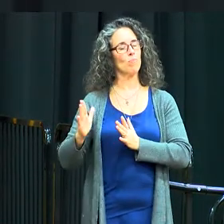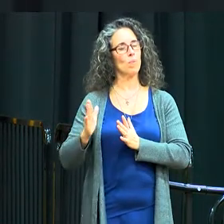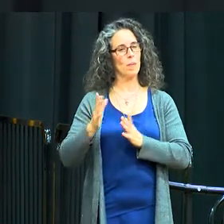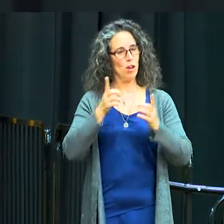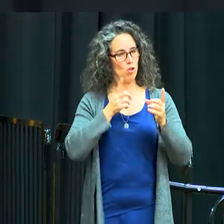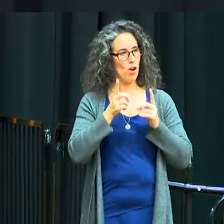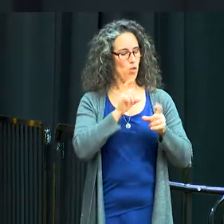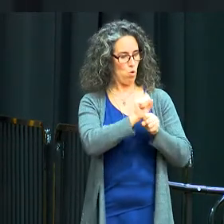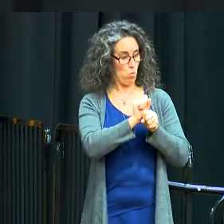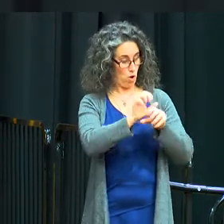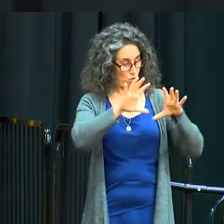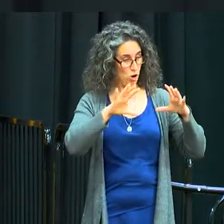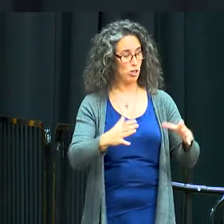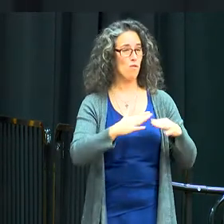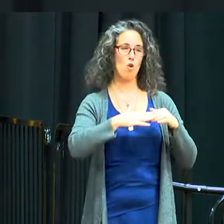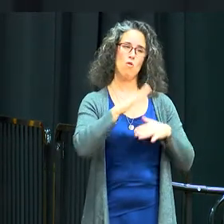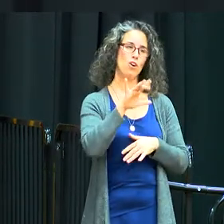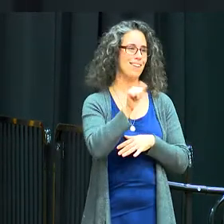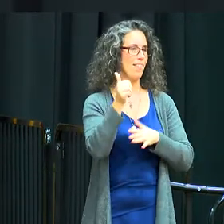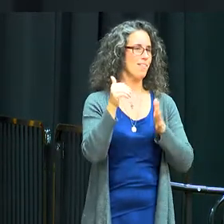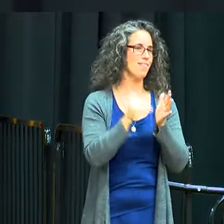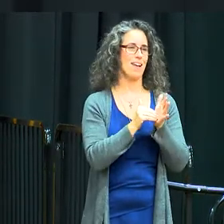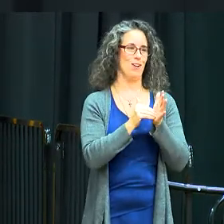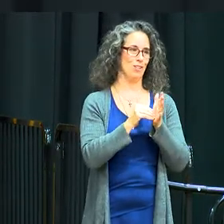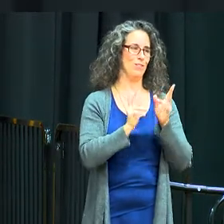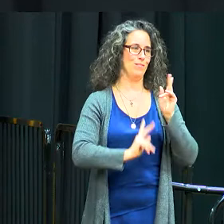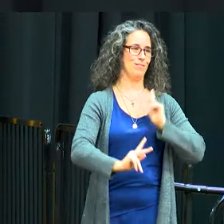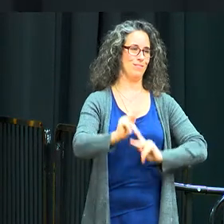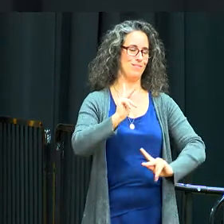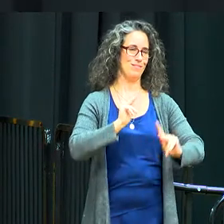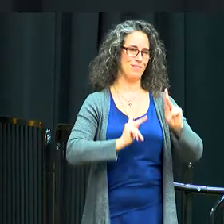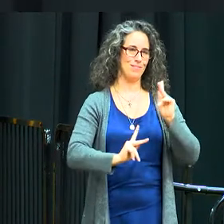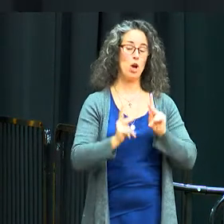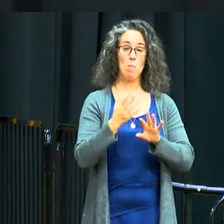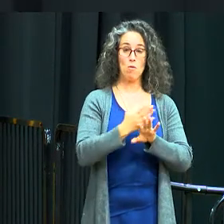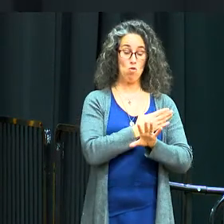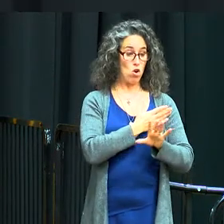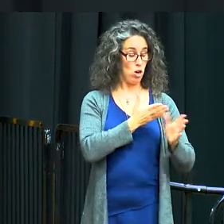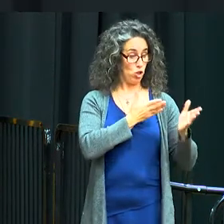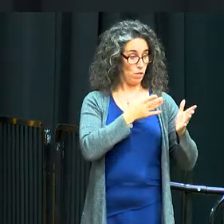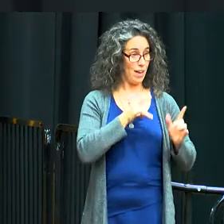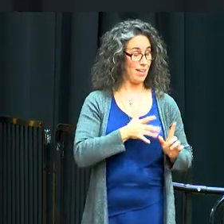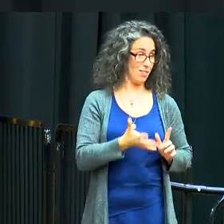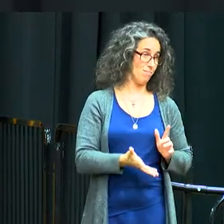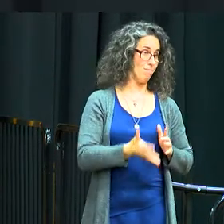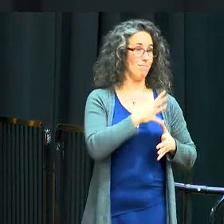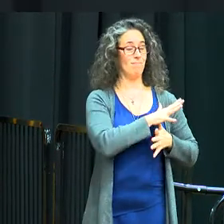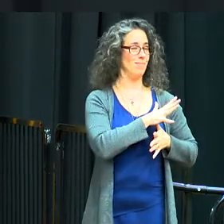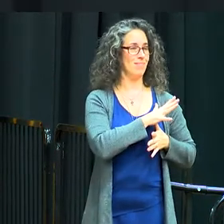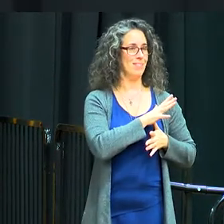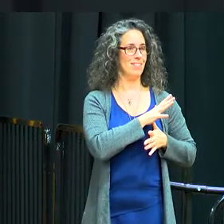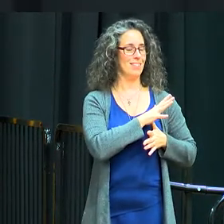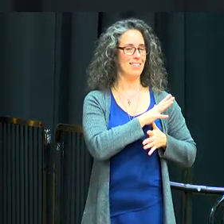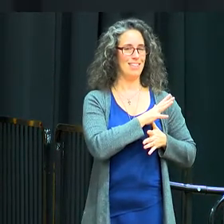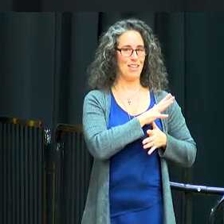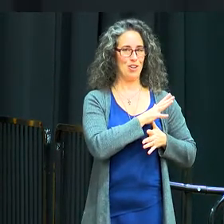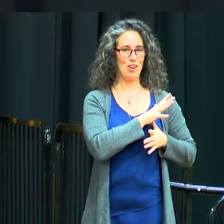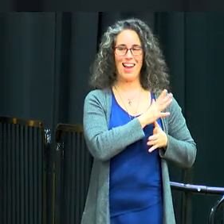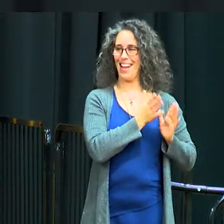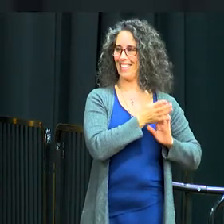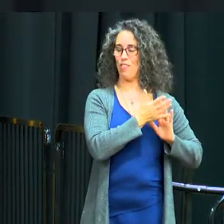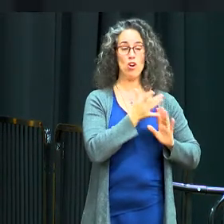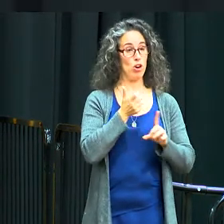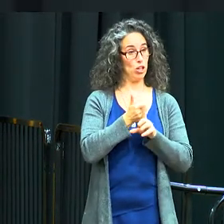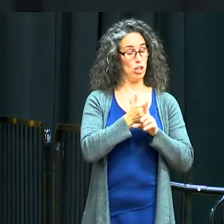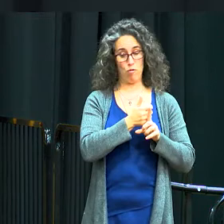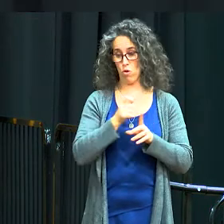workforce of over 10,000 professionals. Prior to serving as the senior executive, Ms. Taylor served as Director of Air